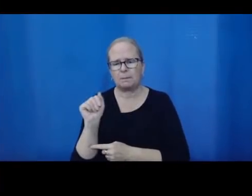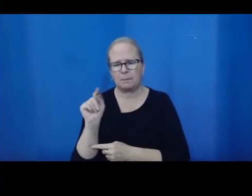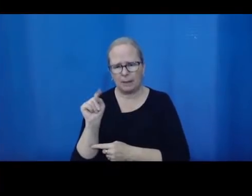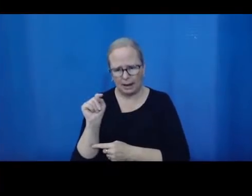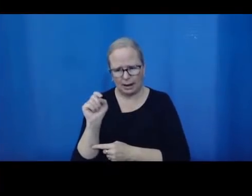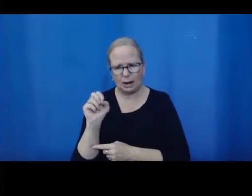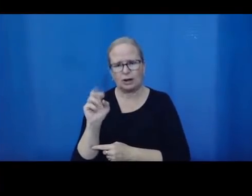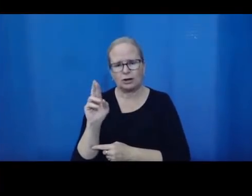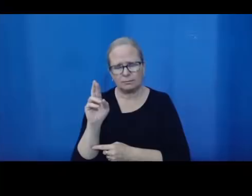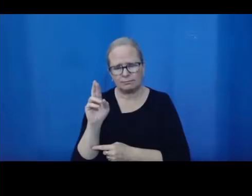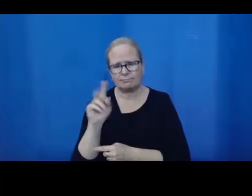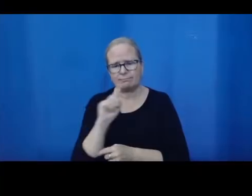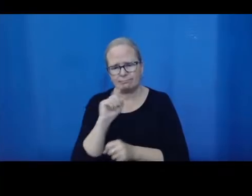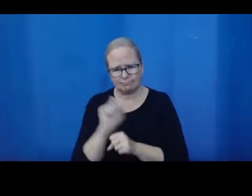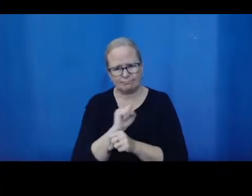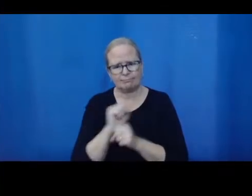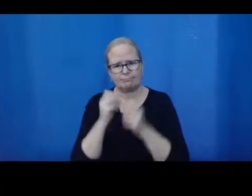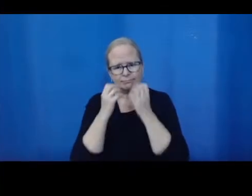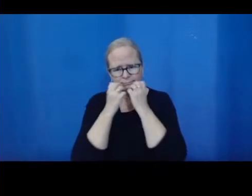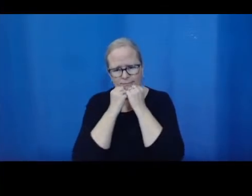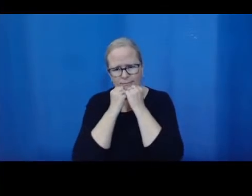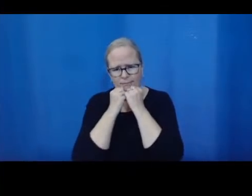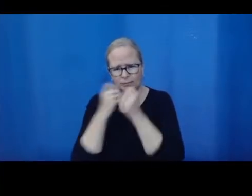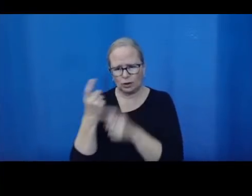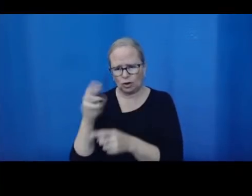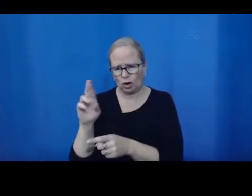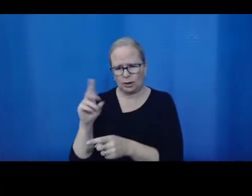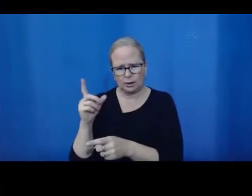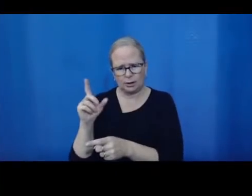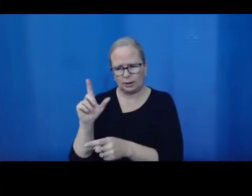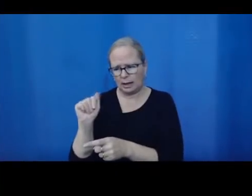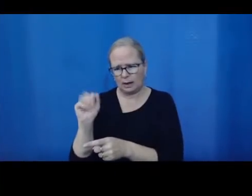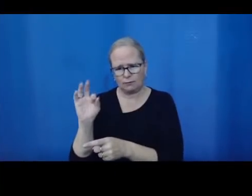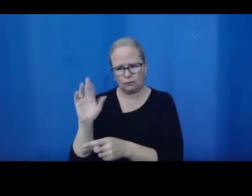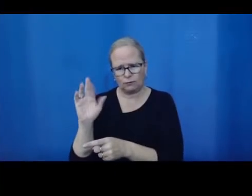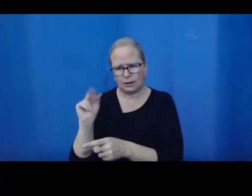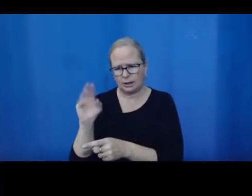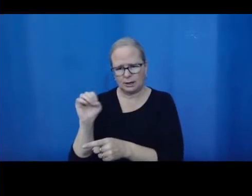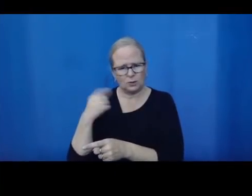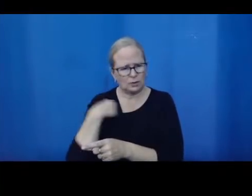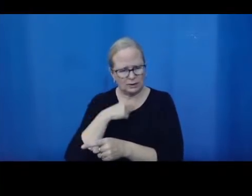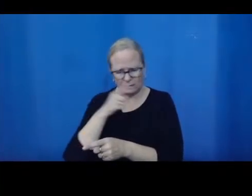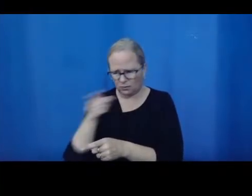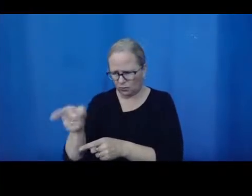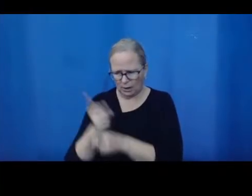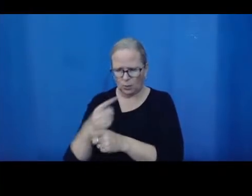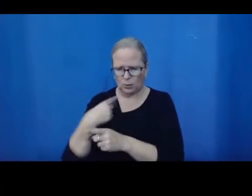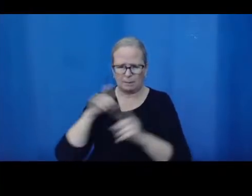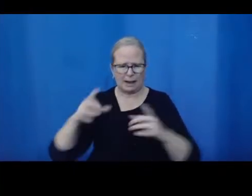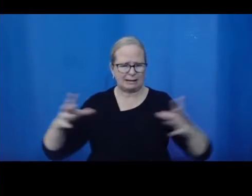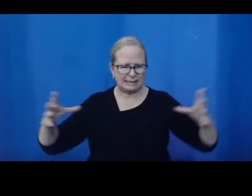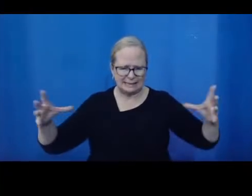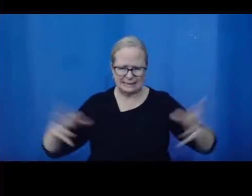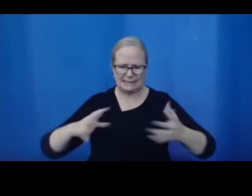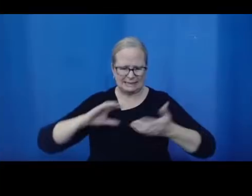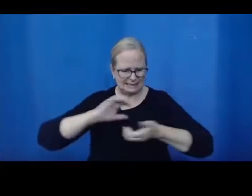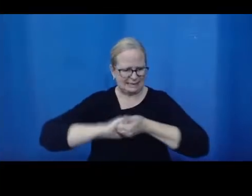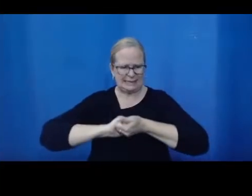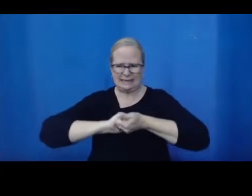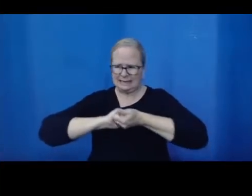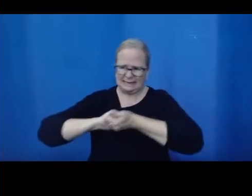together. And so if you're struggling, if you are experiencing any of the